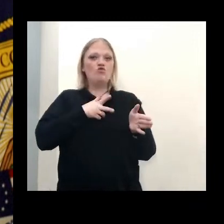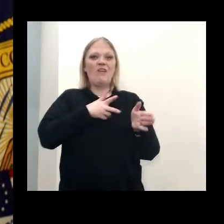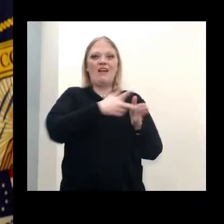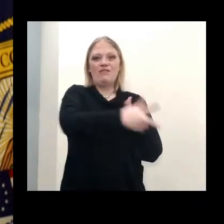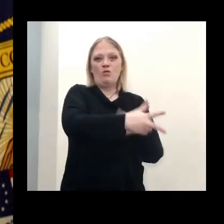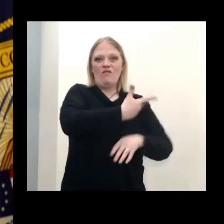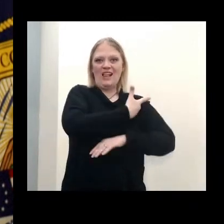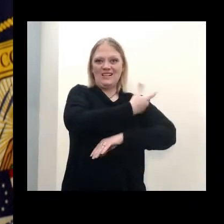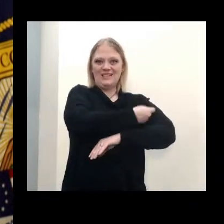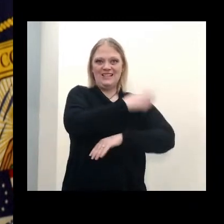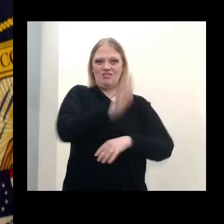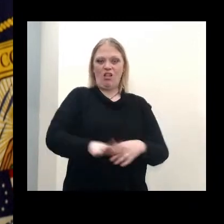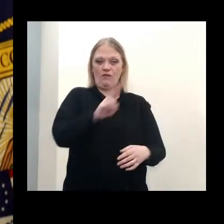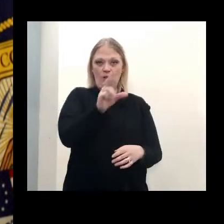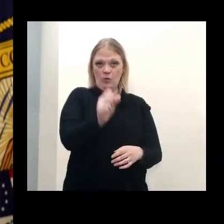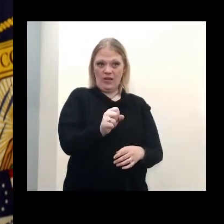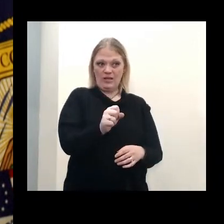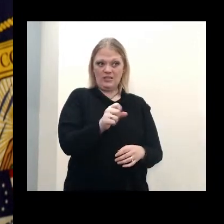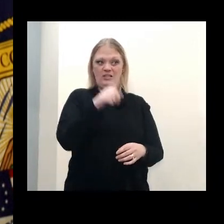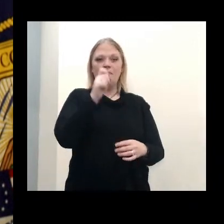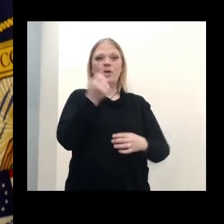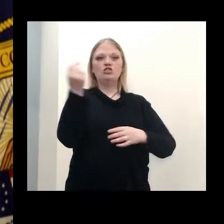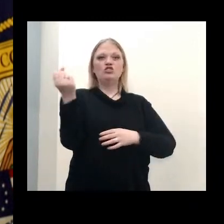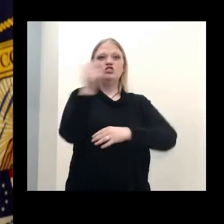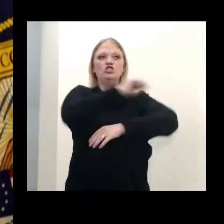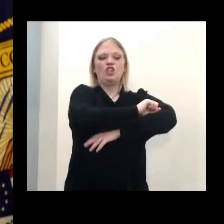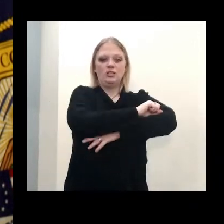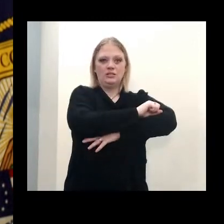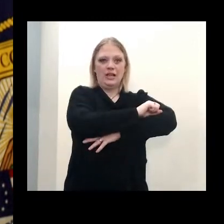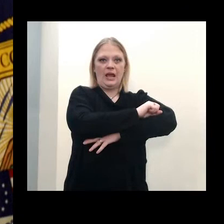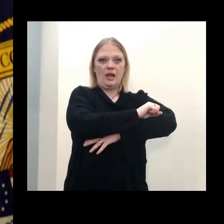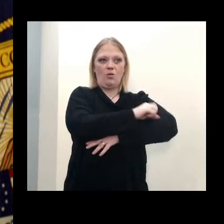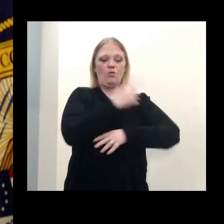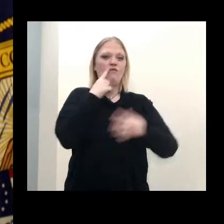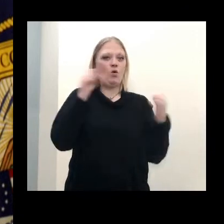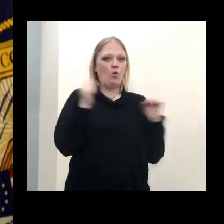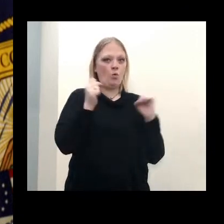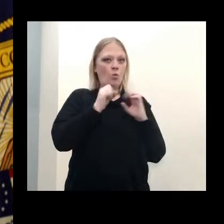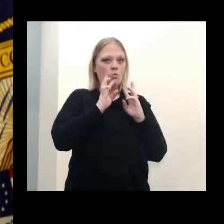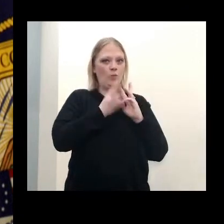vaccination sites across the United States that they have to shut down those vaccination sites in cold weather.